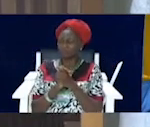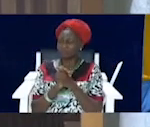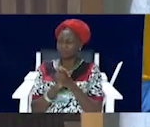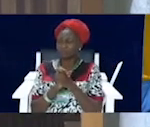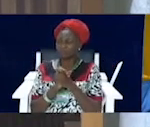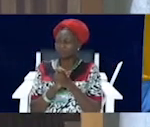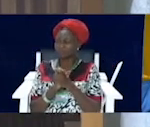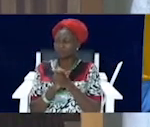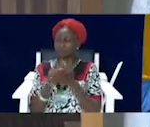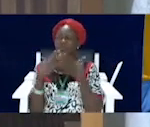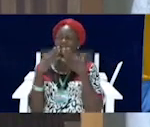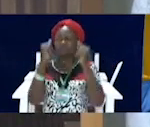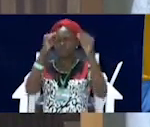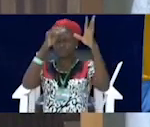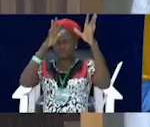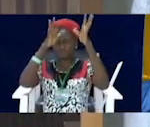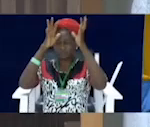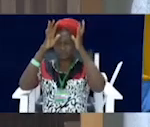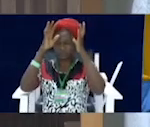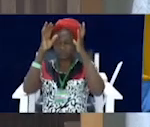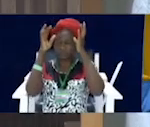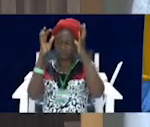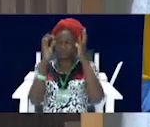Ah, thank you, Father.